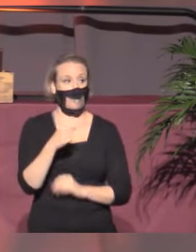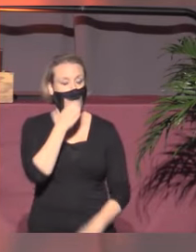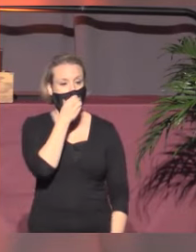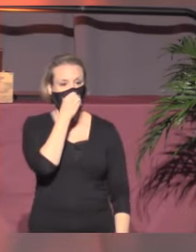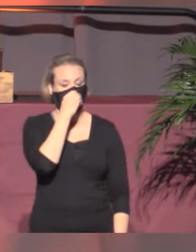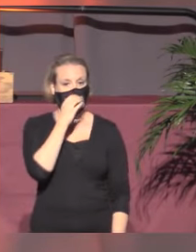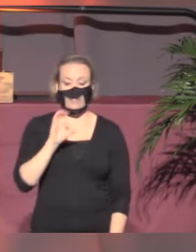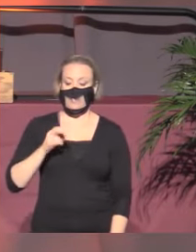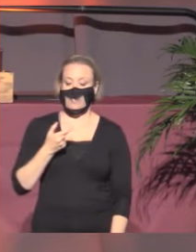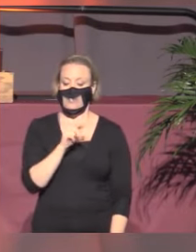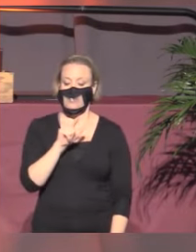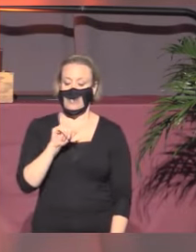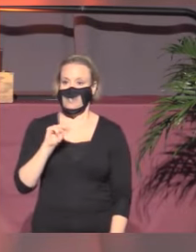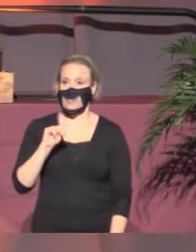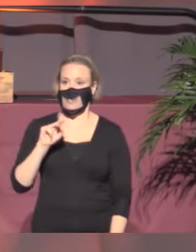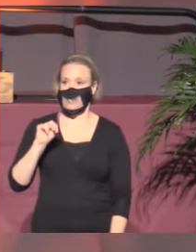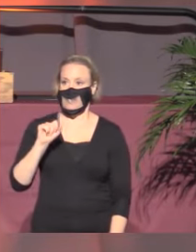Vangrid.